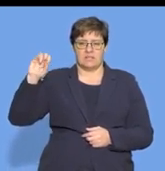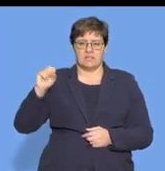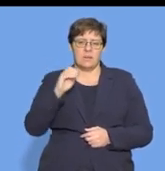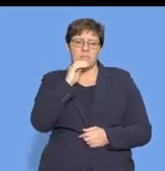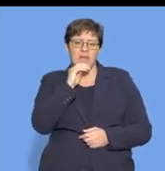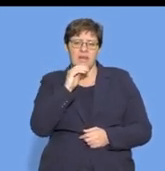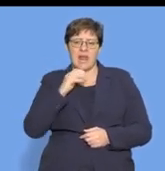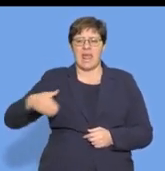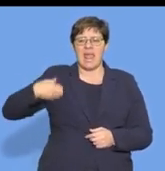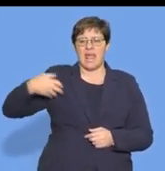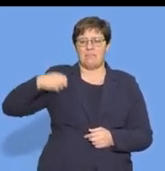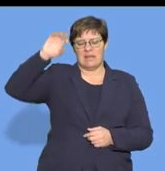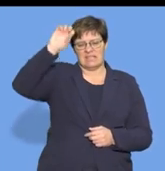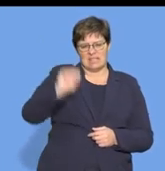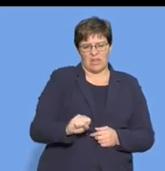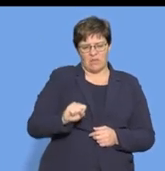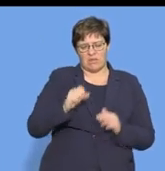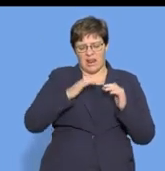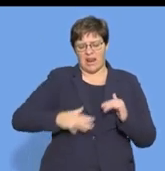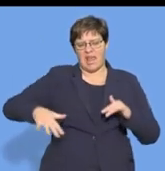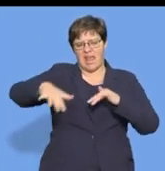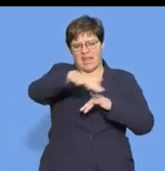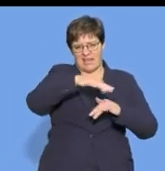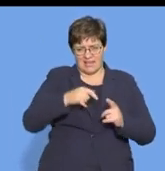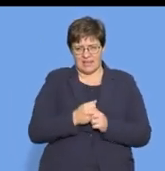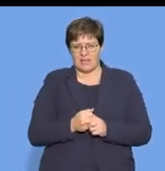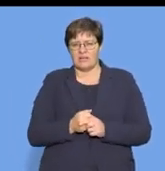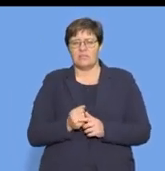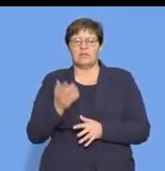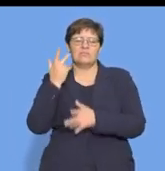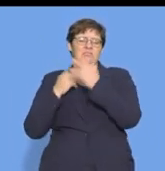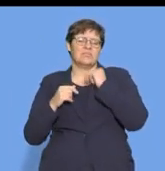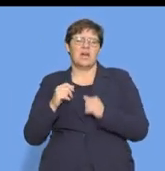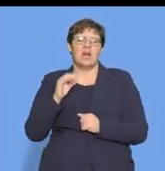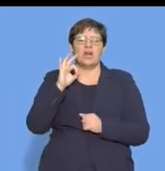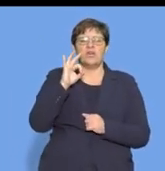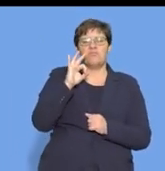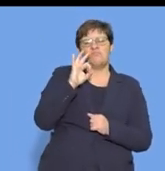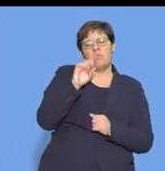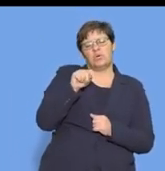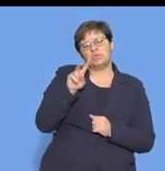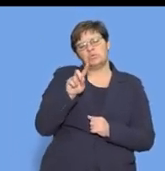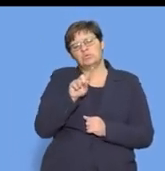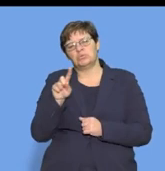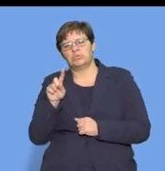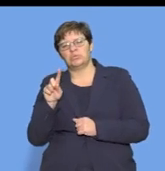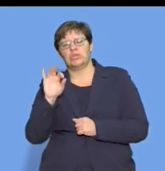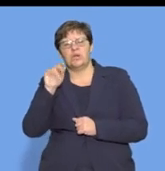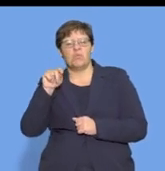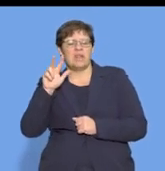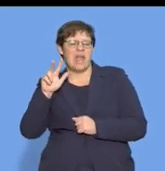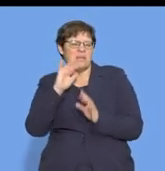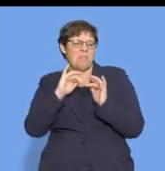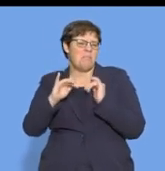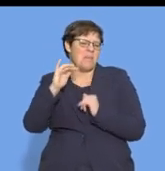in the lake area. They lived about 4.2 to 3.8 million years ago. They were also found in